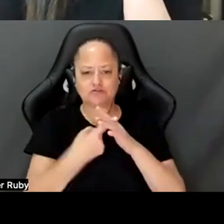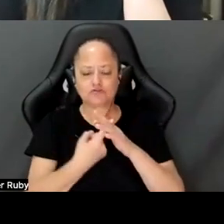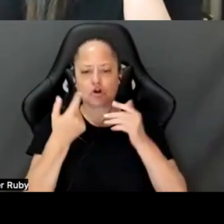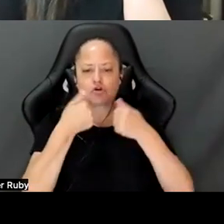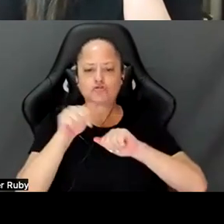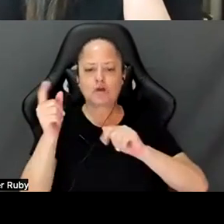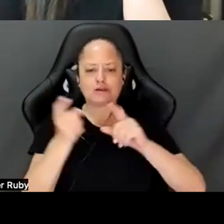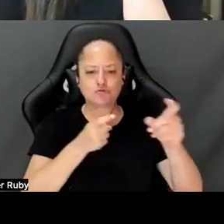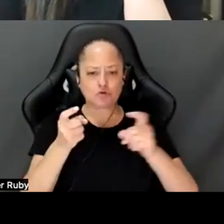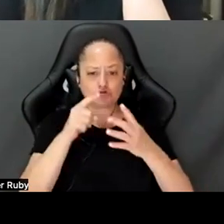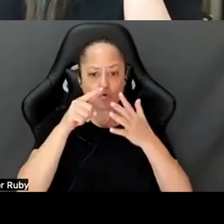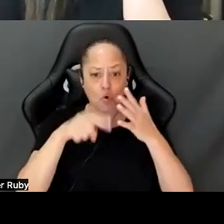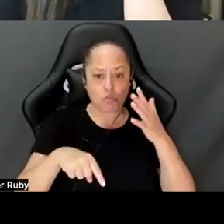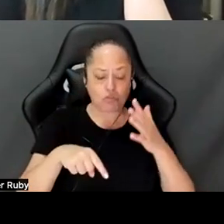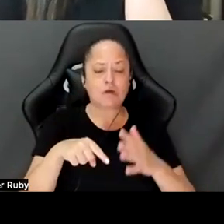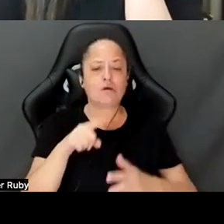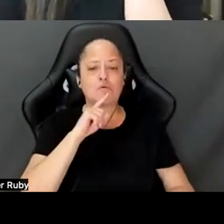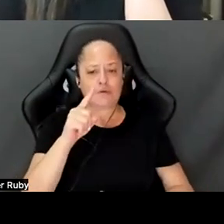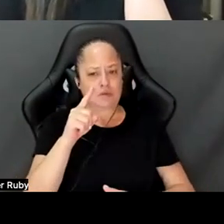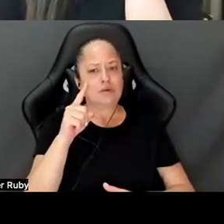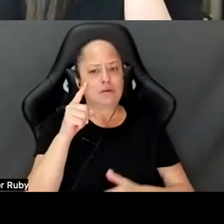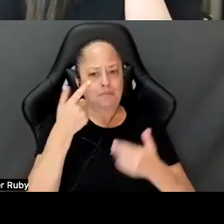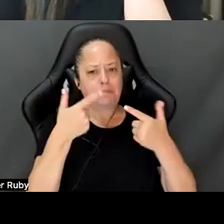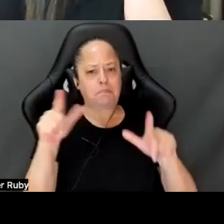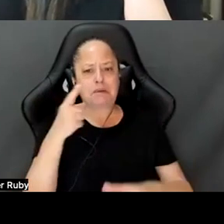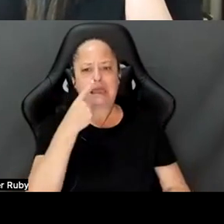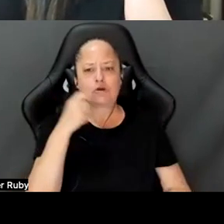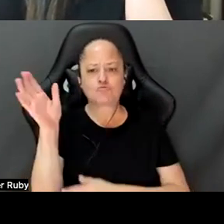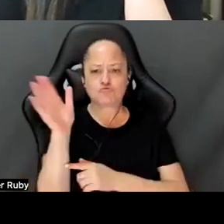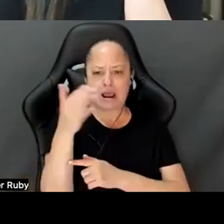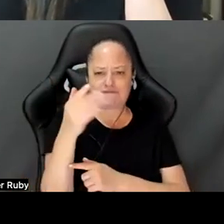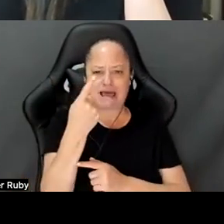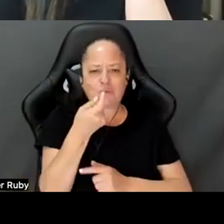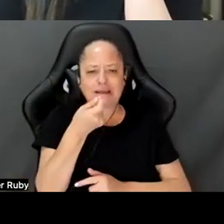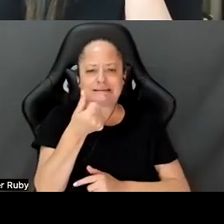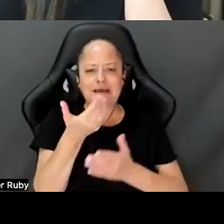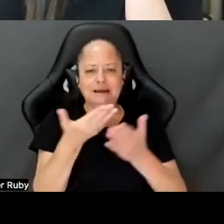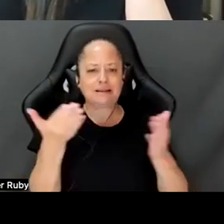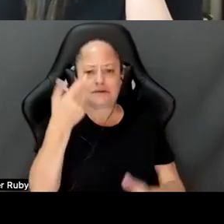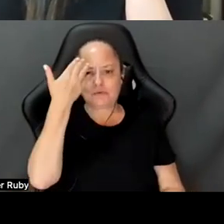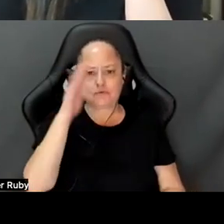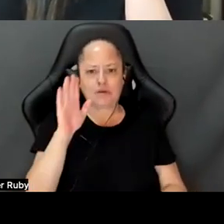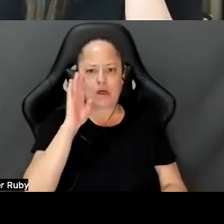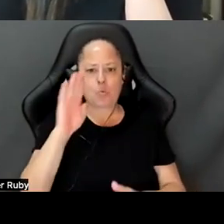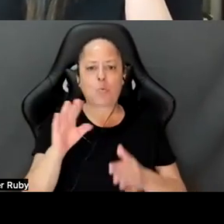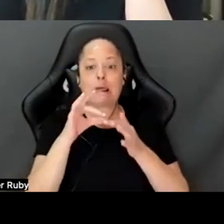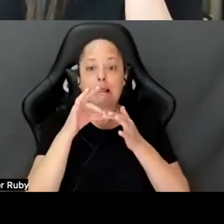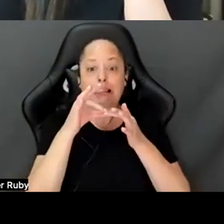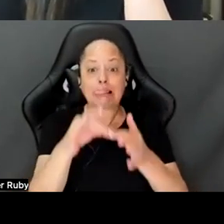control that. That could be a really big red flag, because that's one tiny thing, and you don't know what that's going to lead